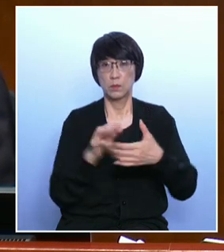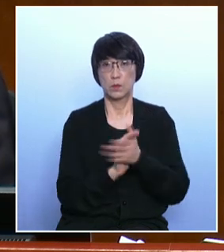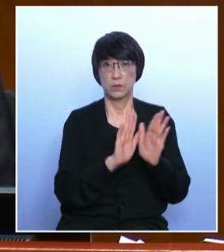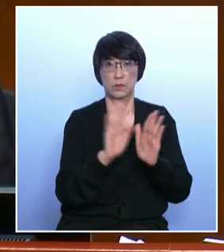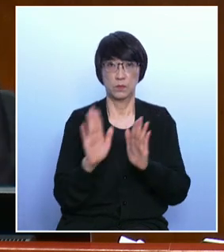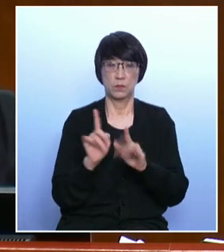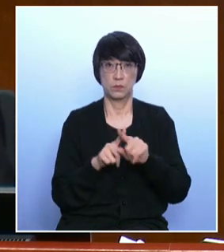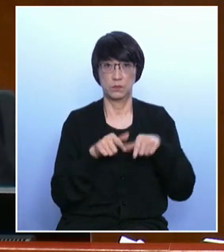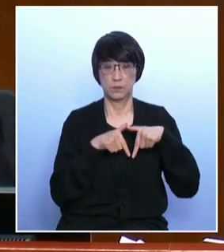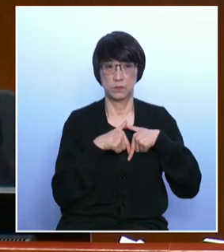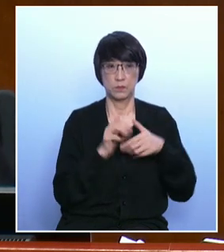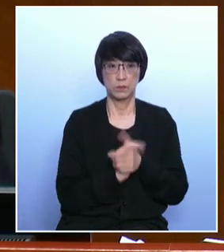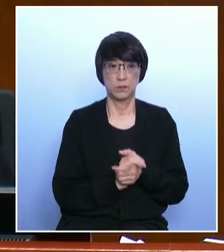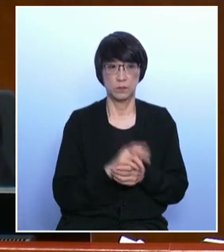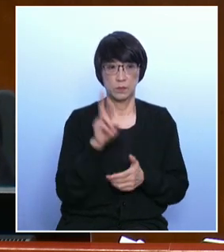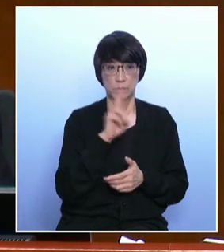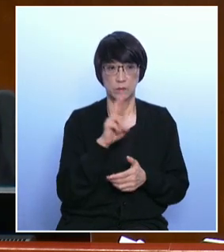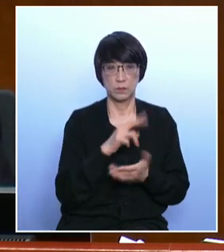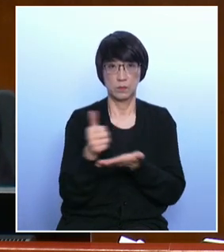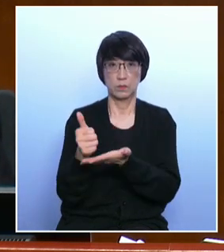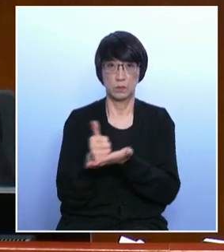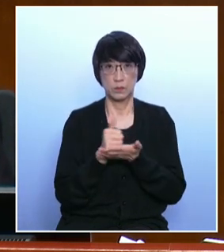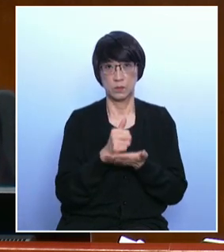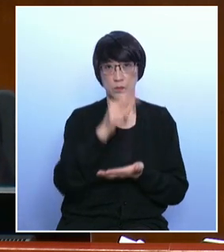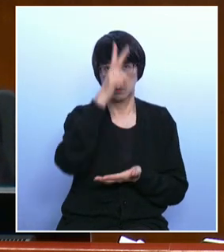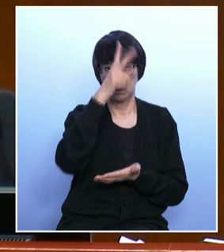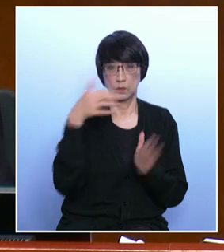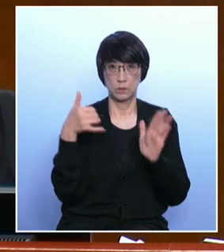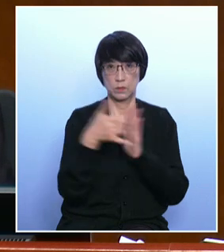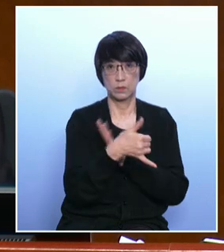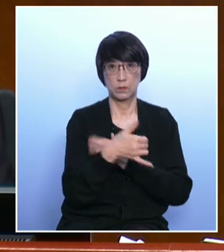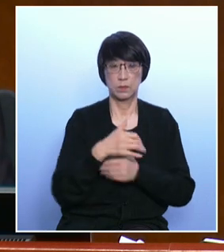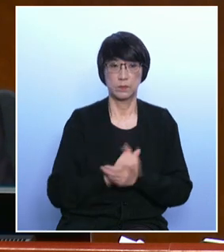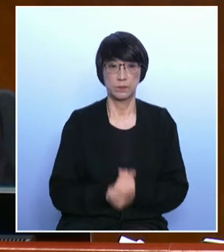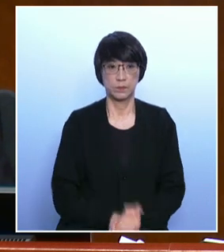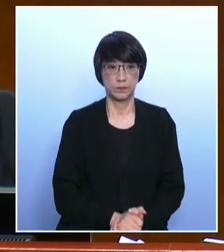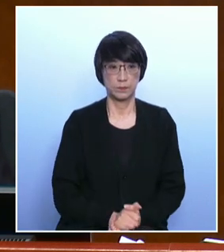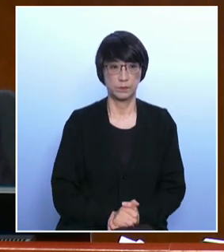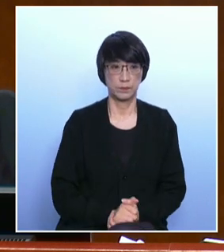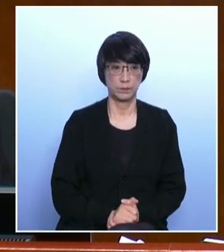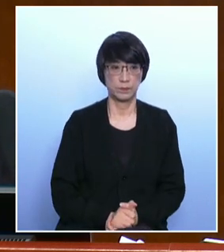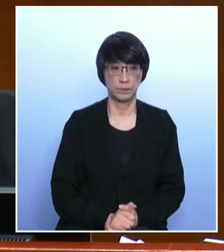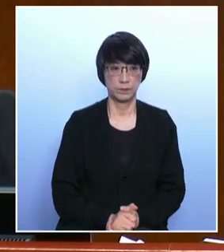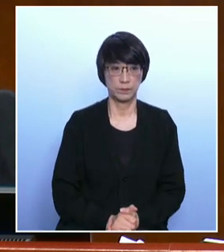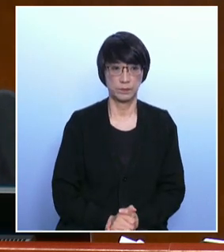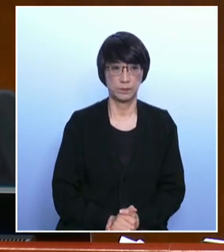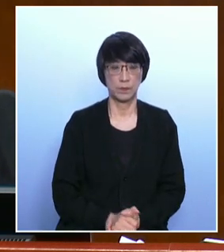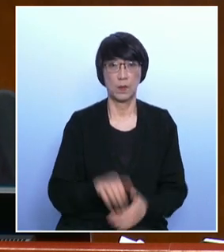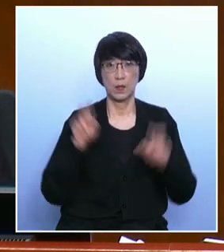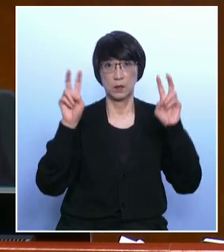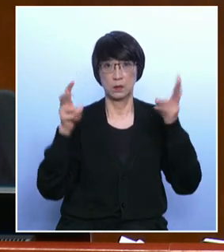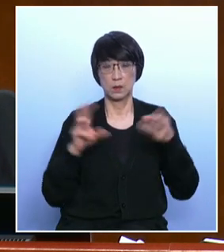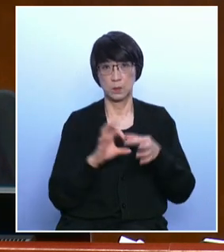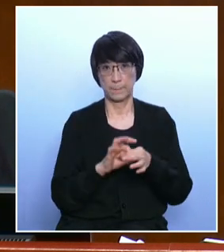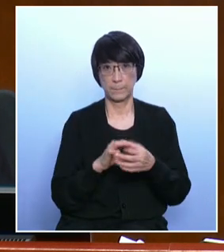Campus Redevelopment Project, construction of clinical training and amenities center. Let's first welcome the administration